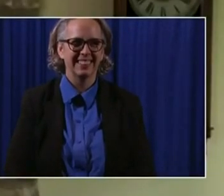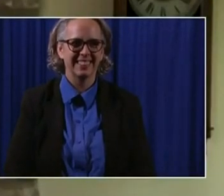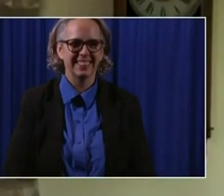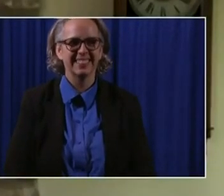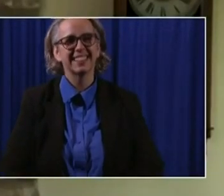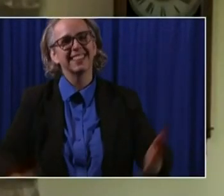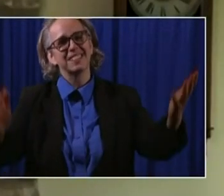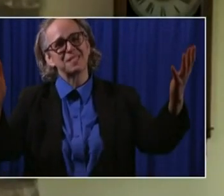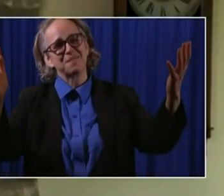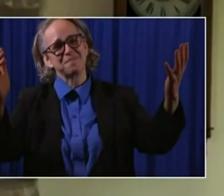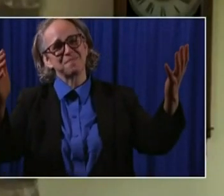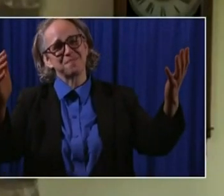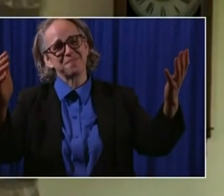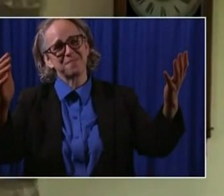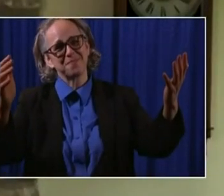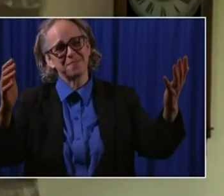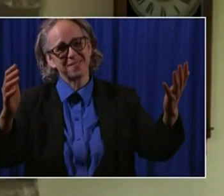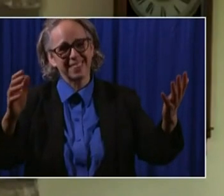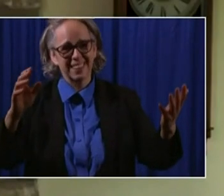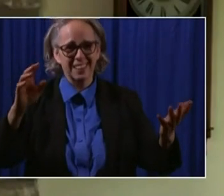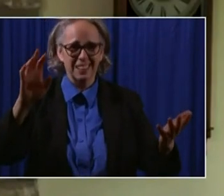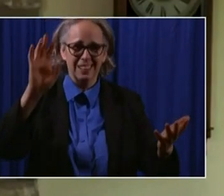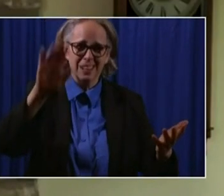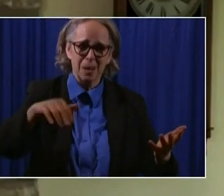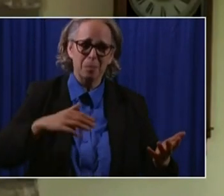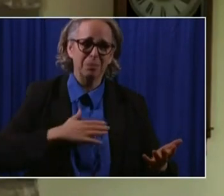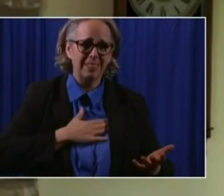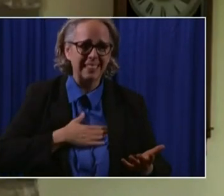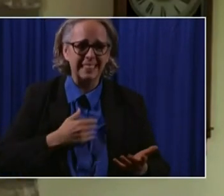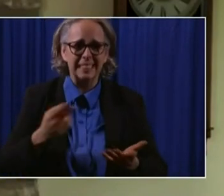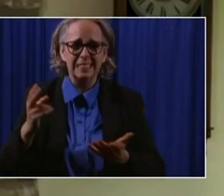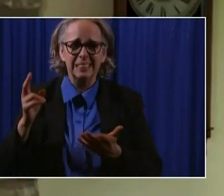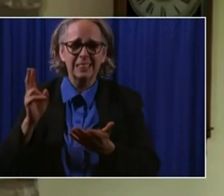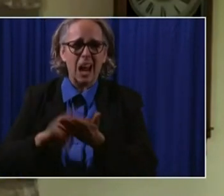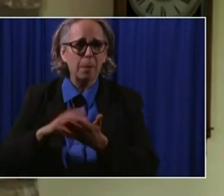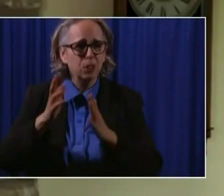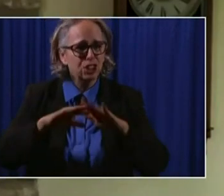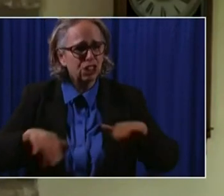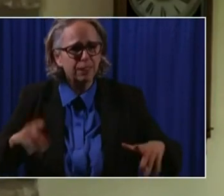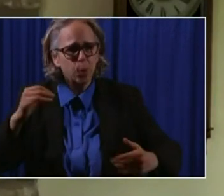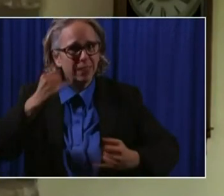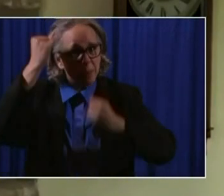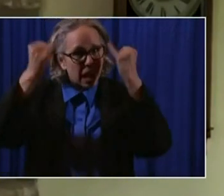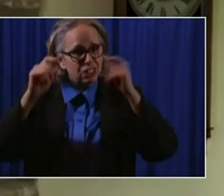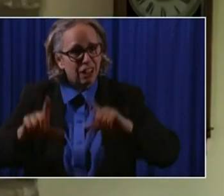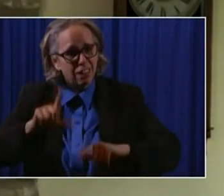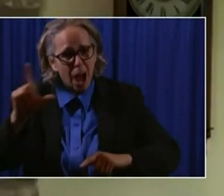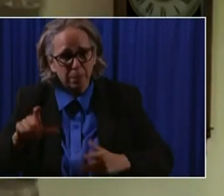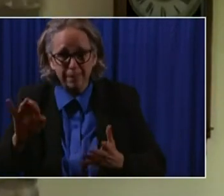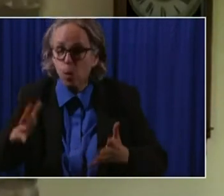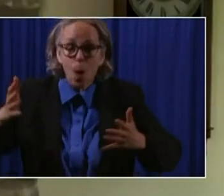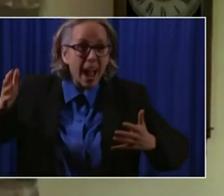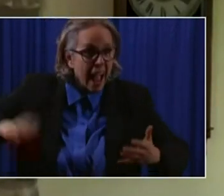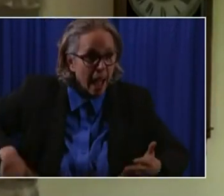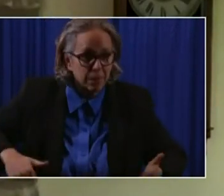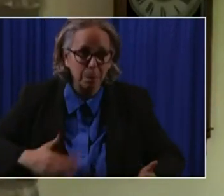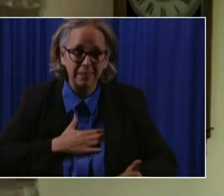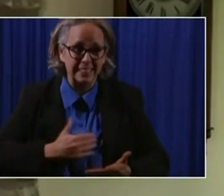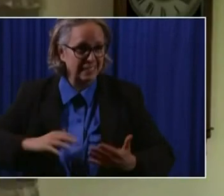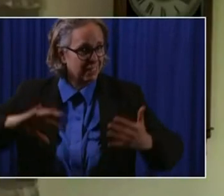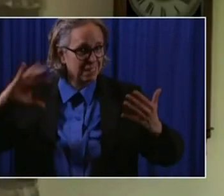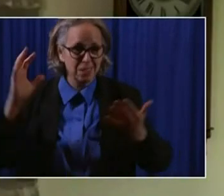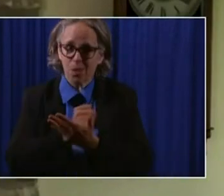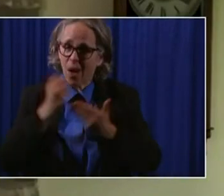Children who have been signed up for the Imagination Library. So if you've not done so, go online and do that. So that's